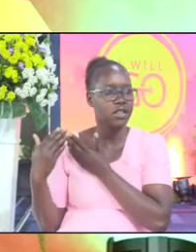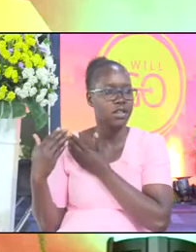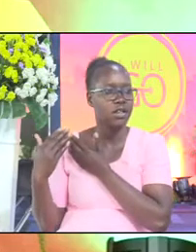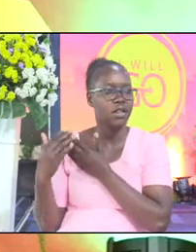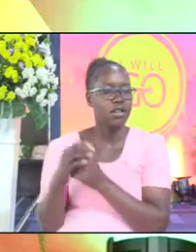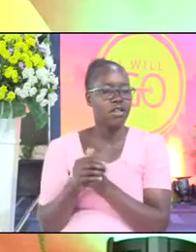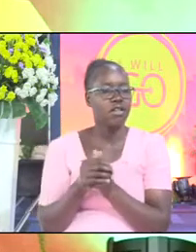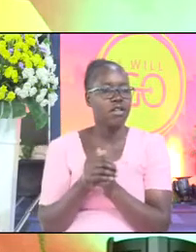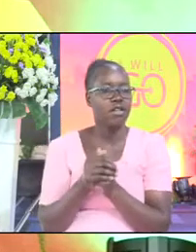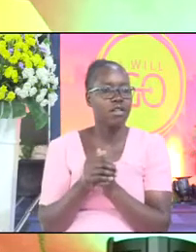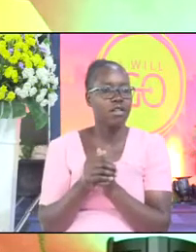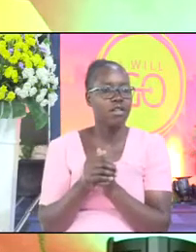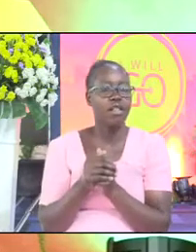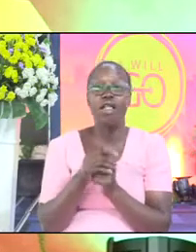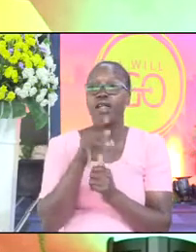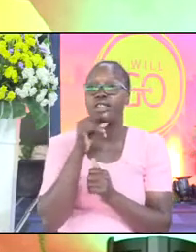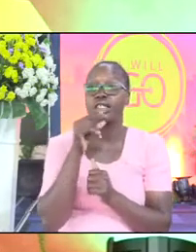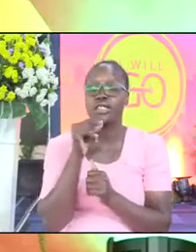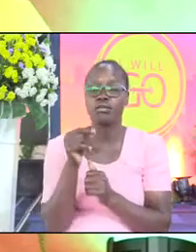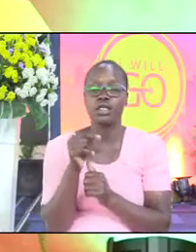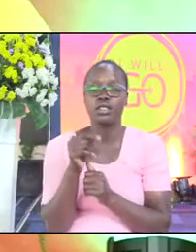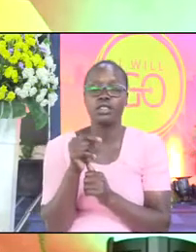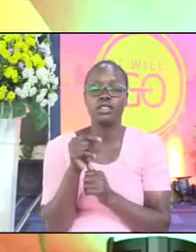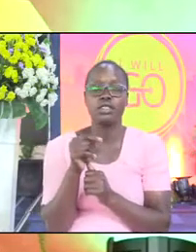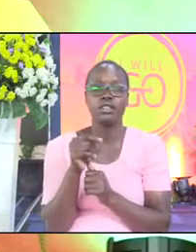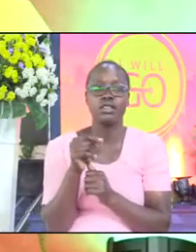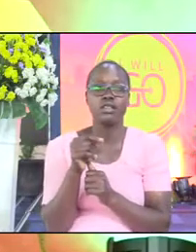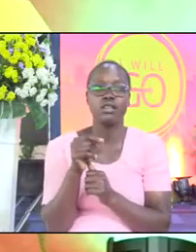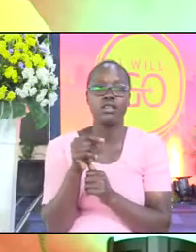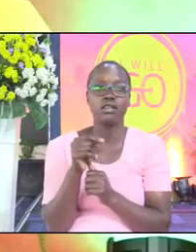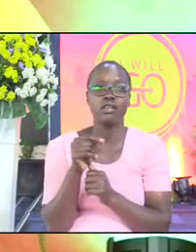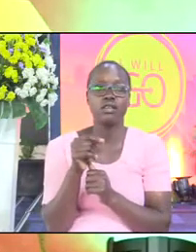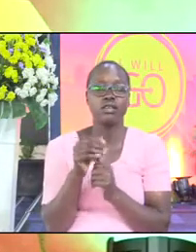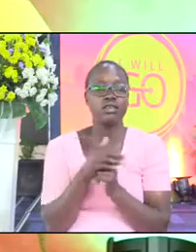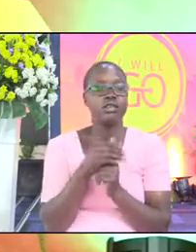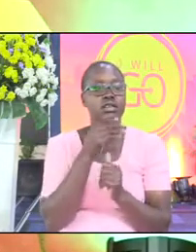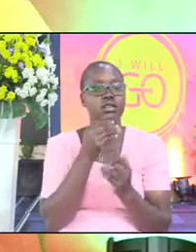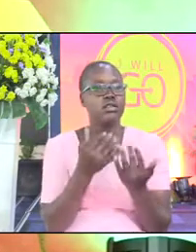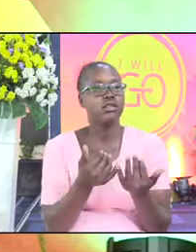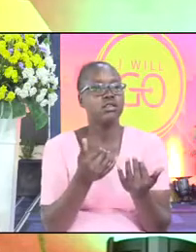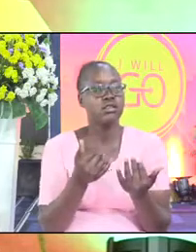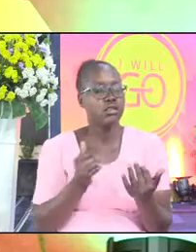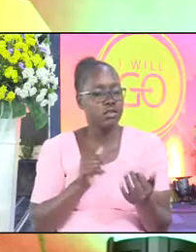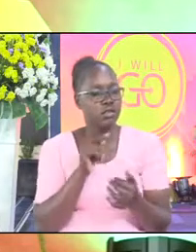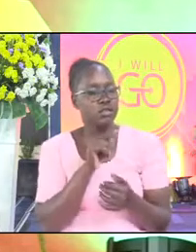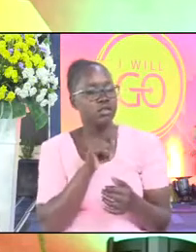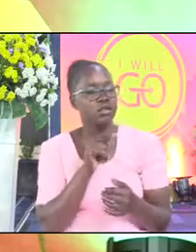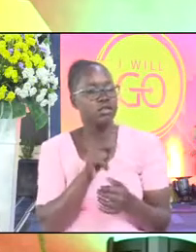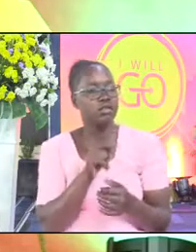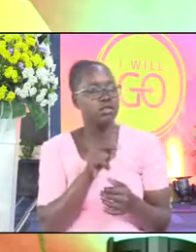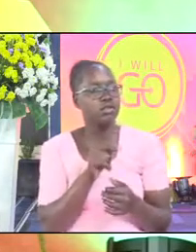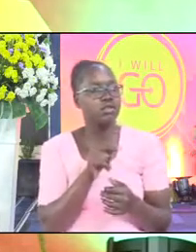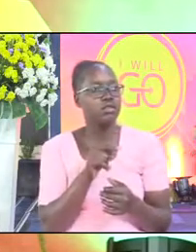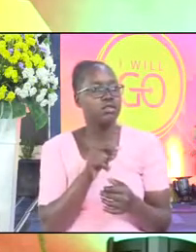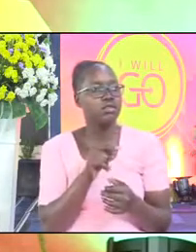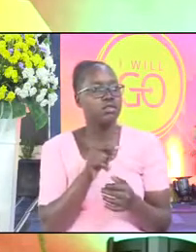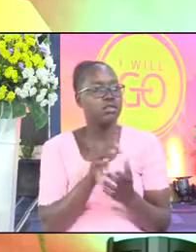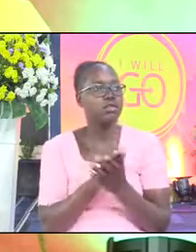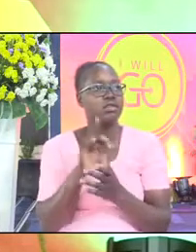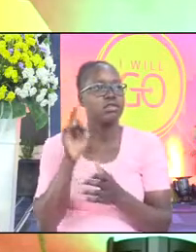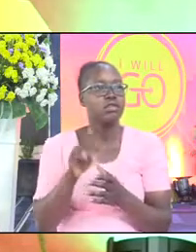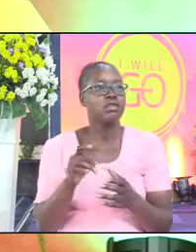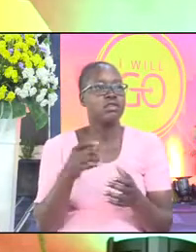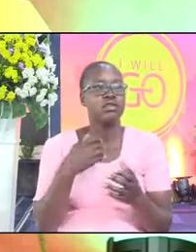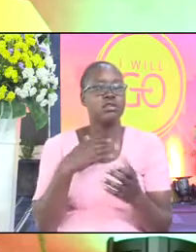You know, gentlemen, I'm talking to men now. This lady must have